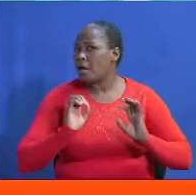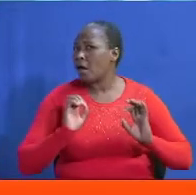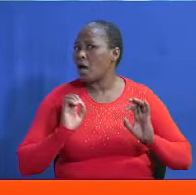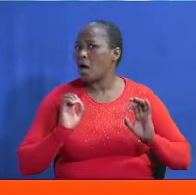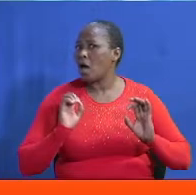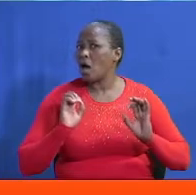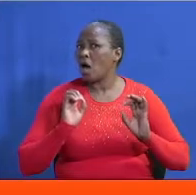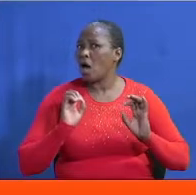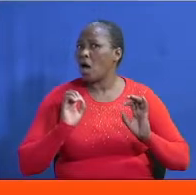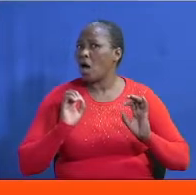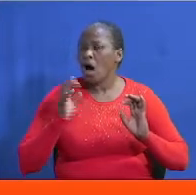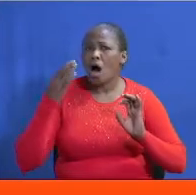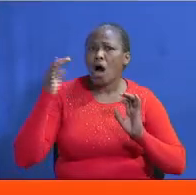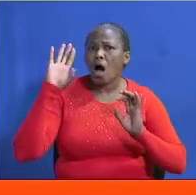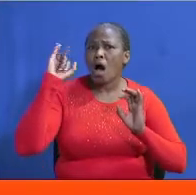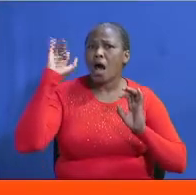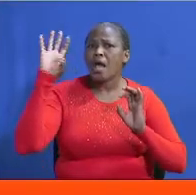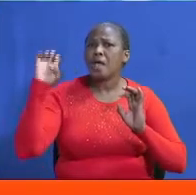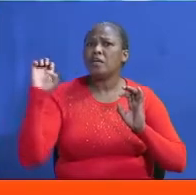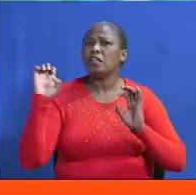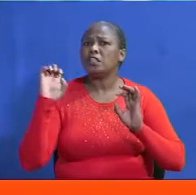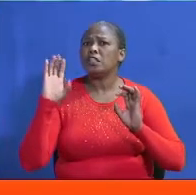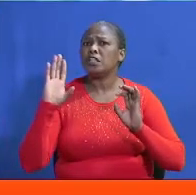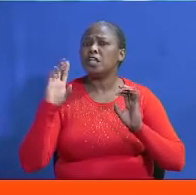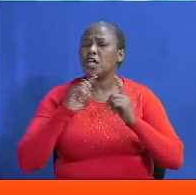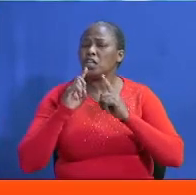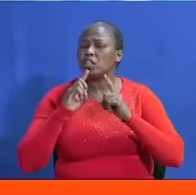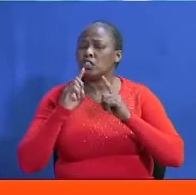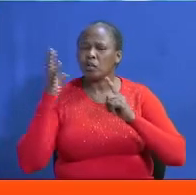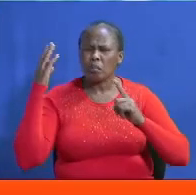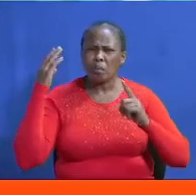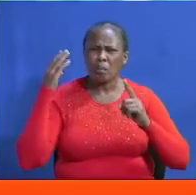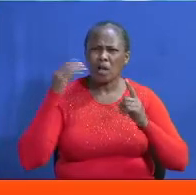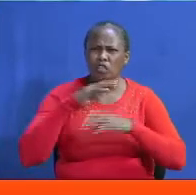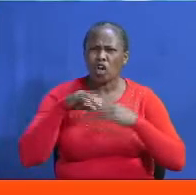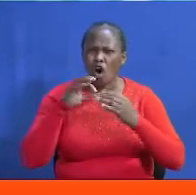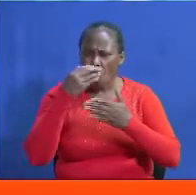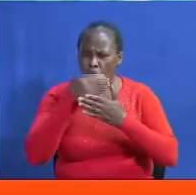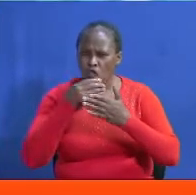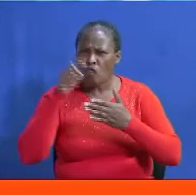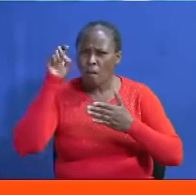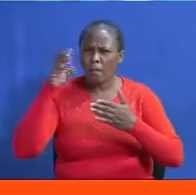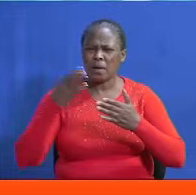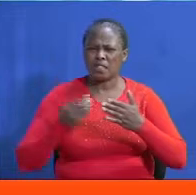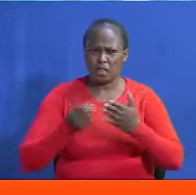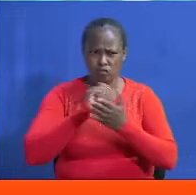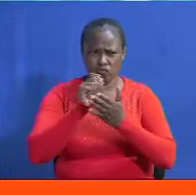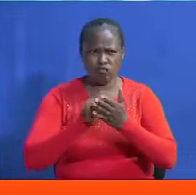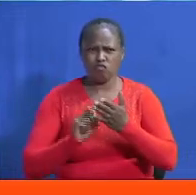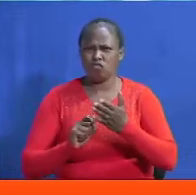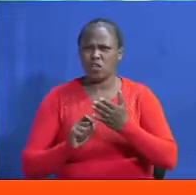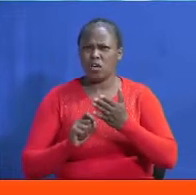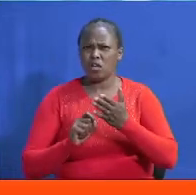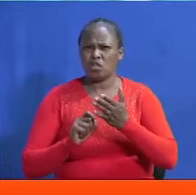every form is going to have security features. Yeah, and also some of them had arithmetic errors, and